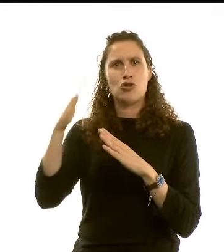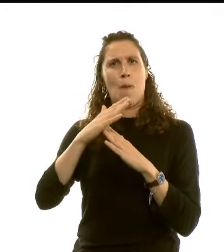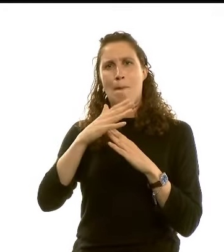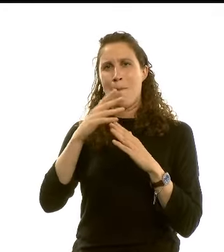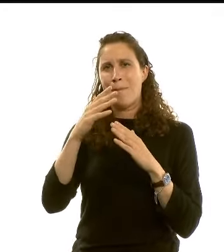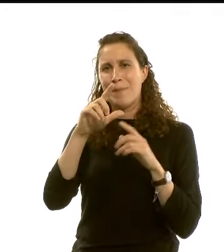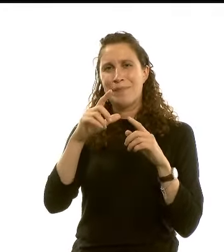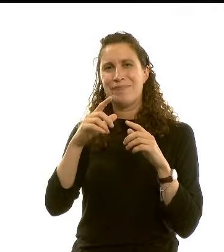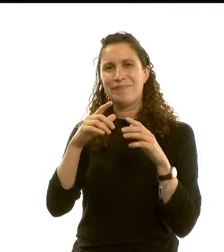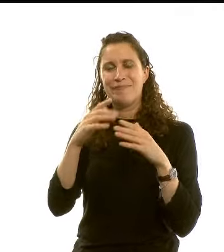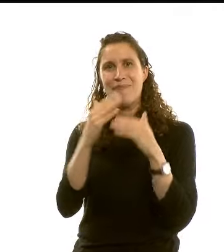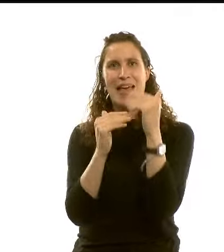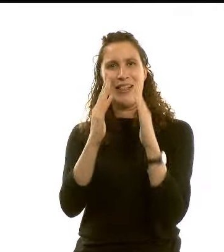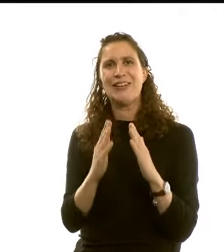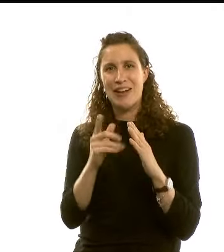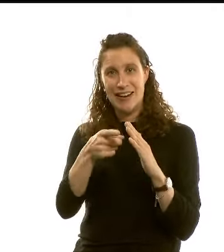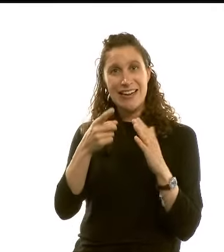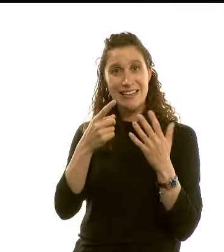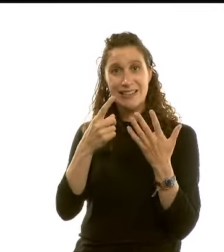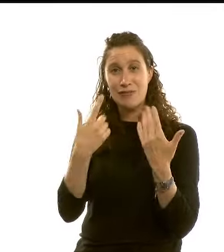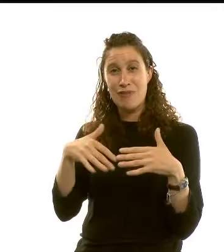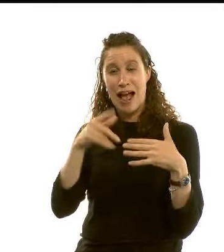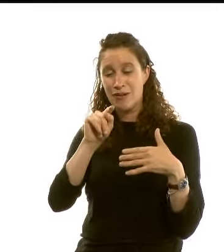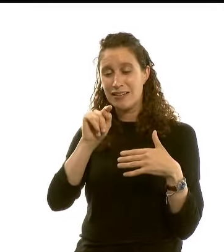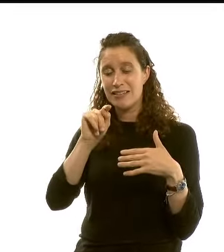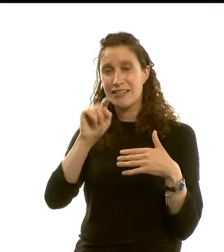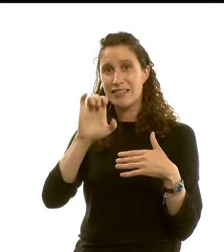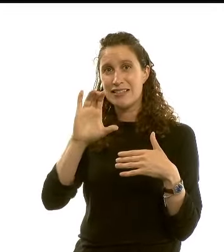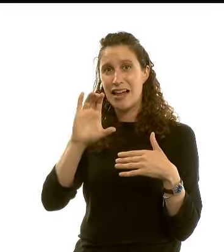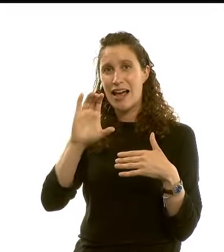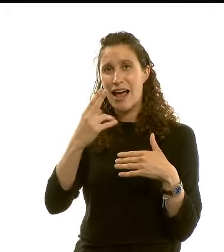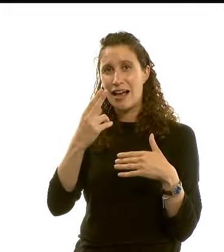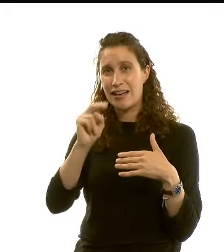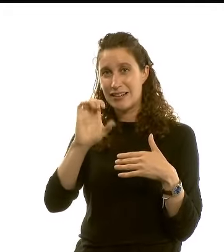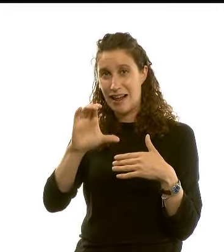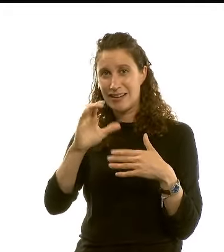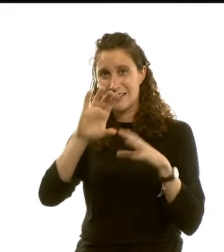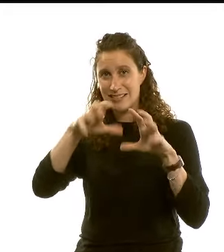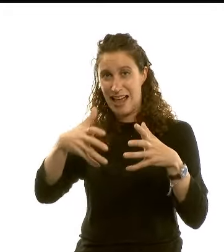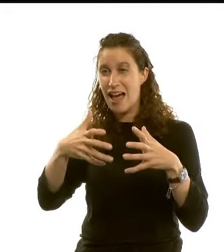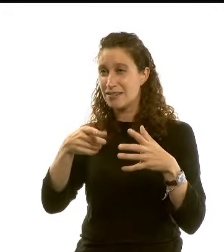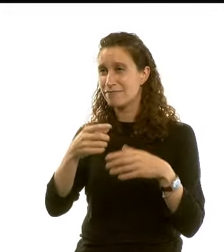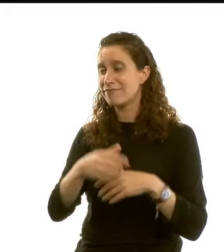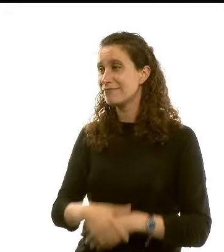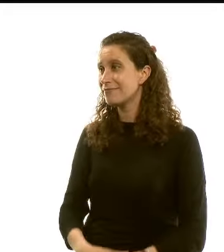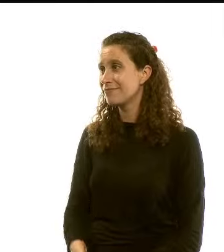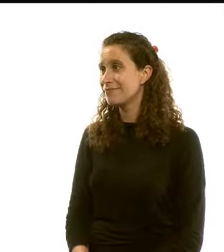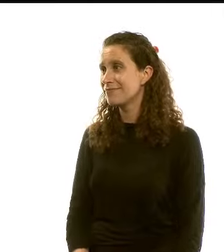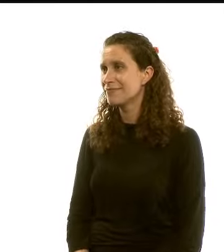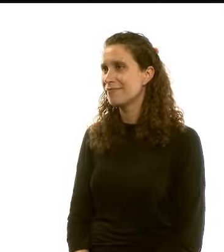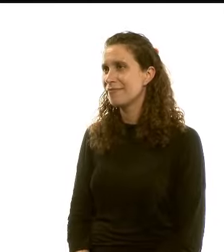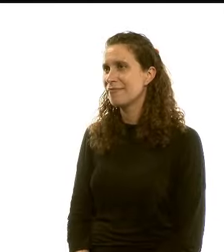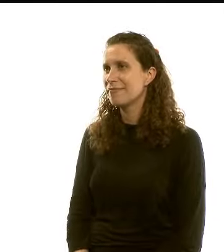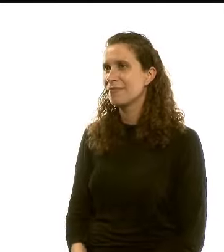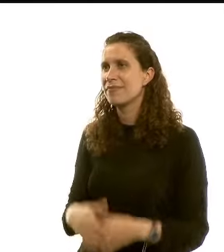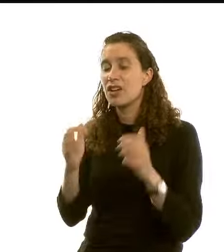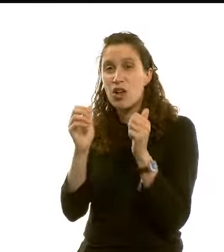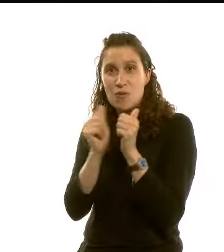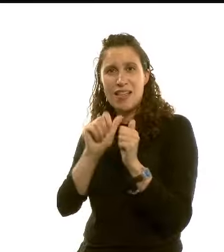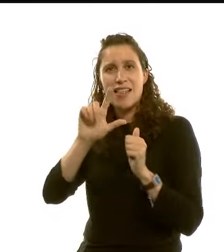to grips with a pretty remarkable LEGO Technic set. Take a look at this. When it comes to building LEGO